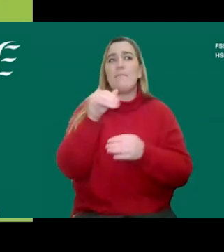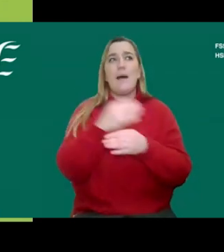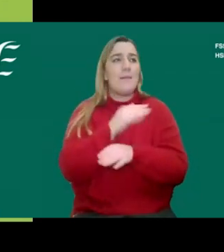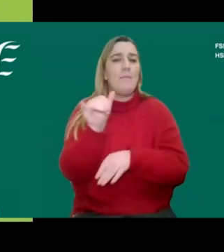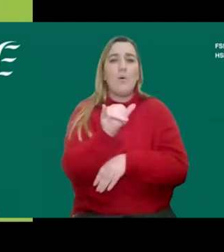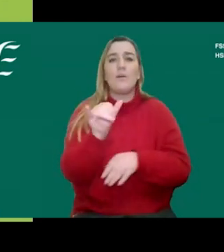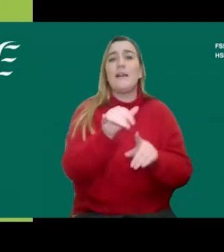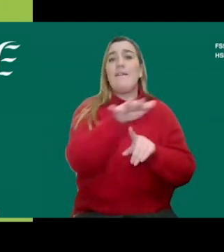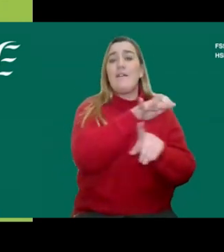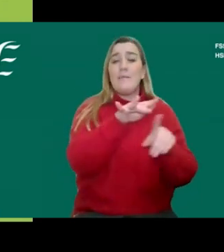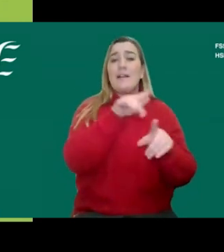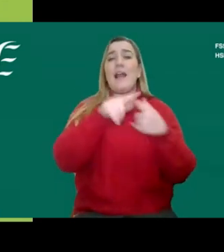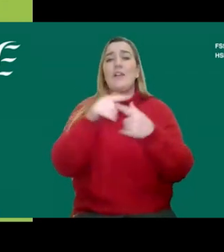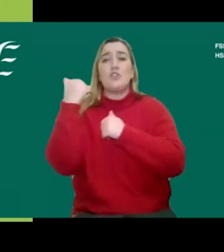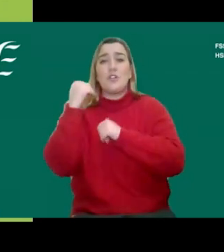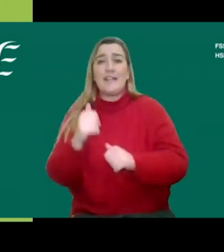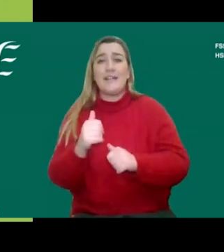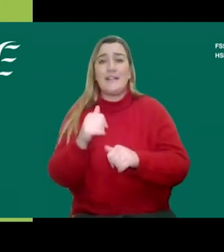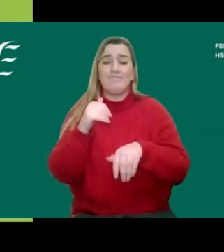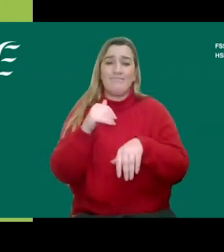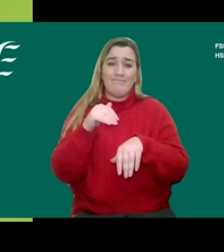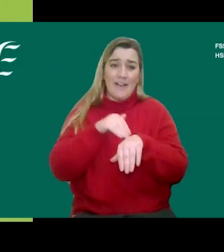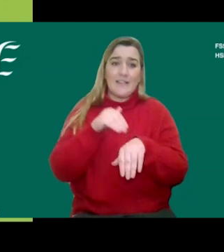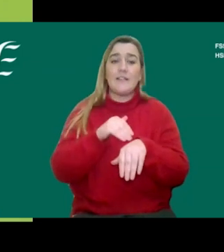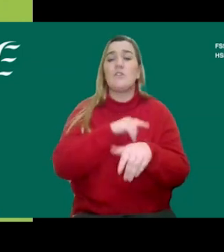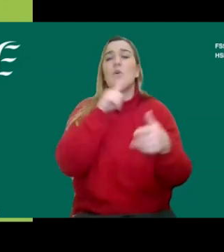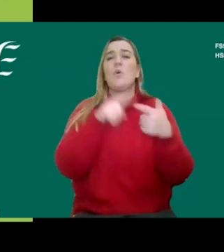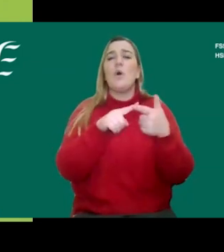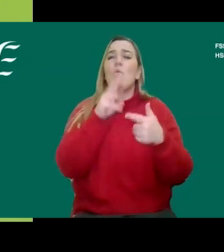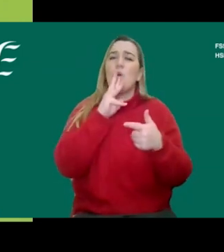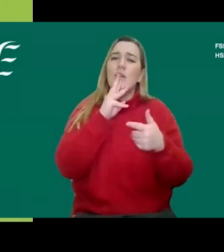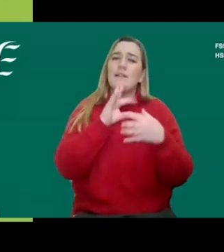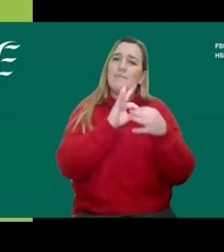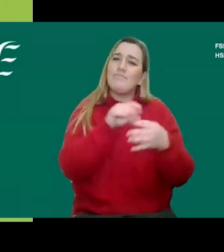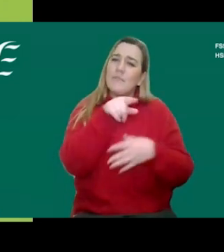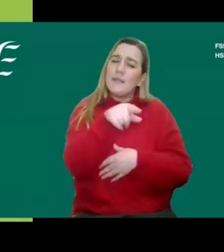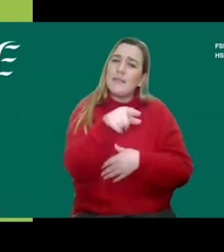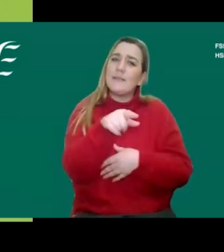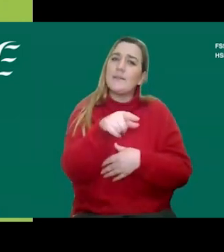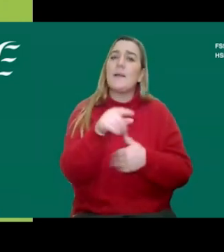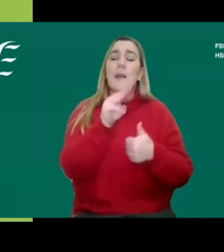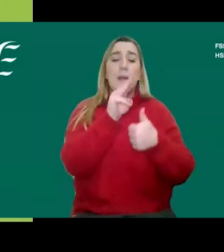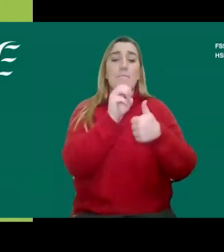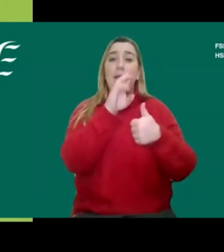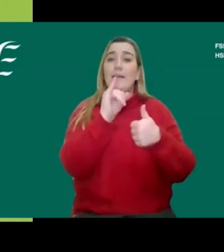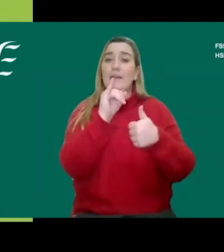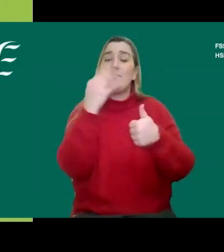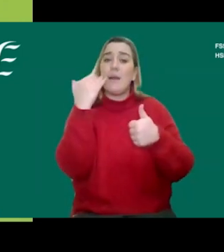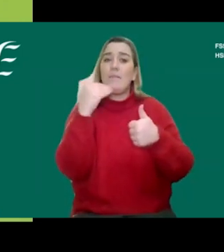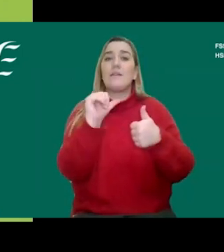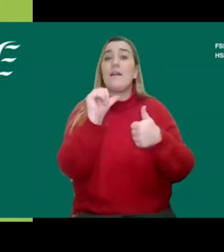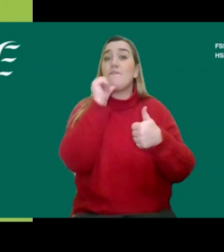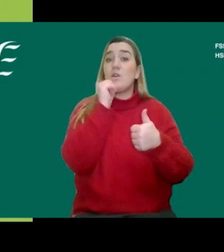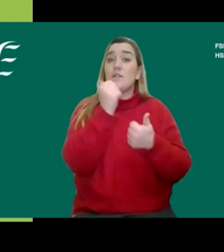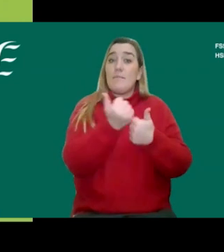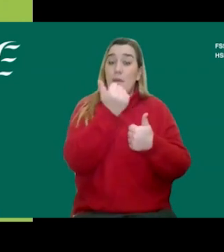environmental factors. There's some confusion about the terminology around menopause. Perimenopause is a time when our symptoms first